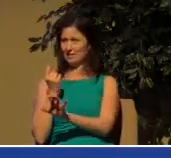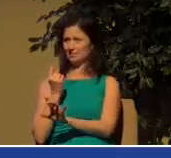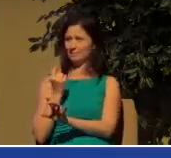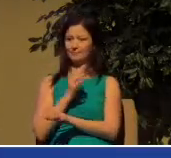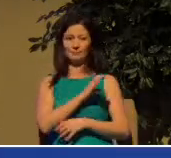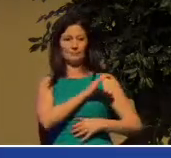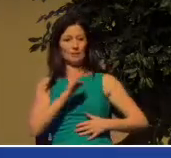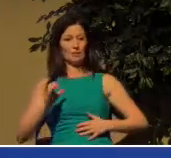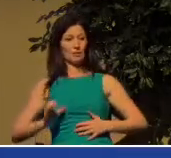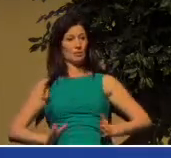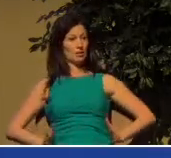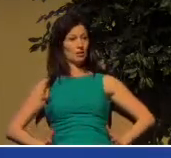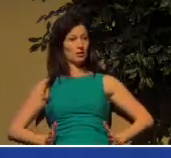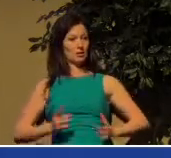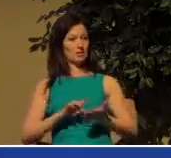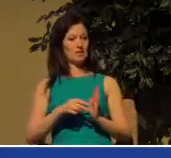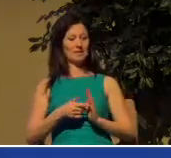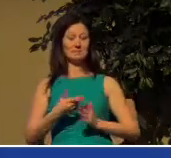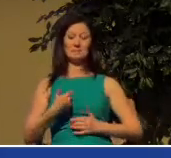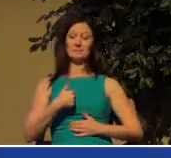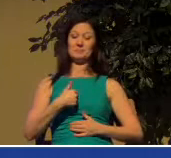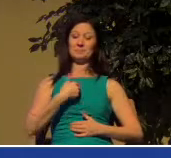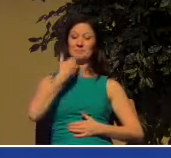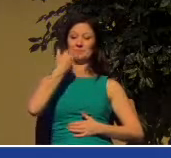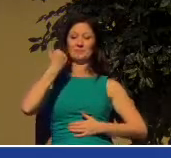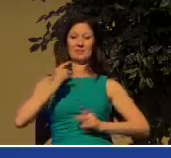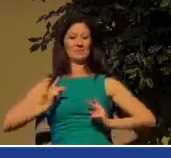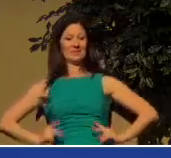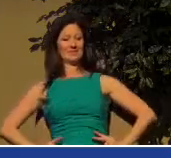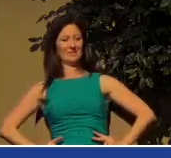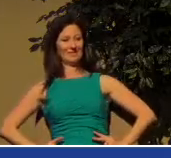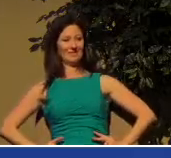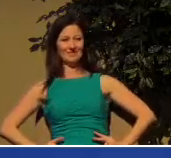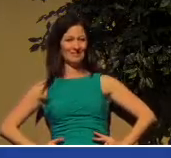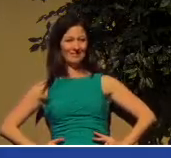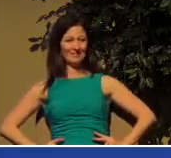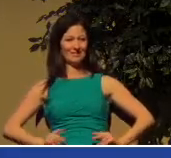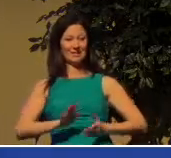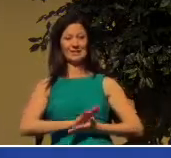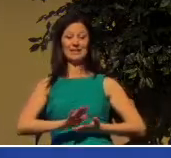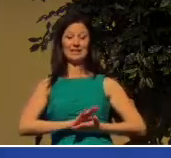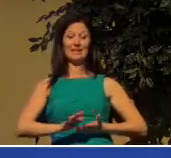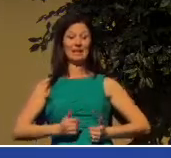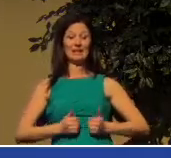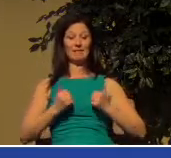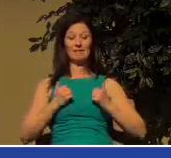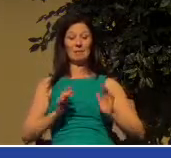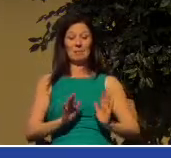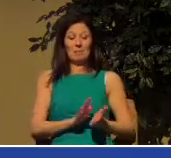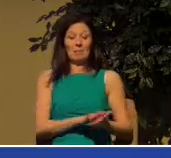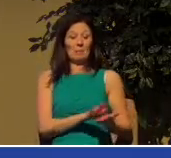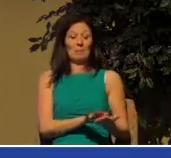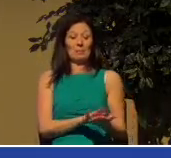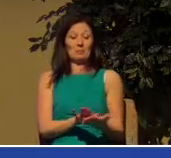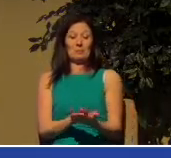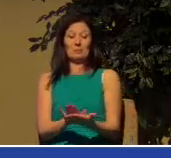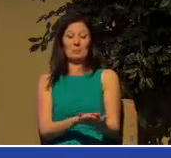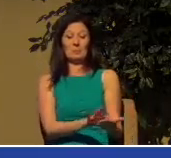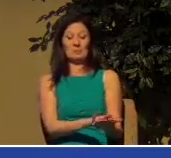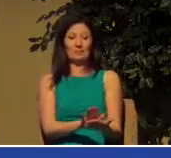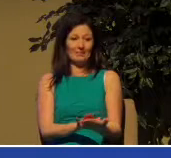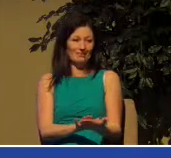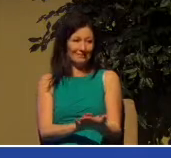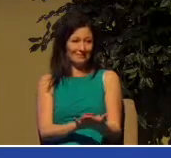just becoming a better person. It's not just cleaning up your life a little bit. It's not